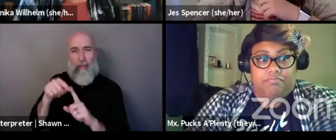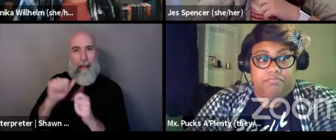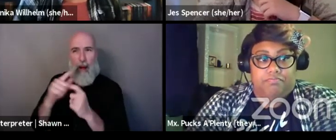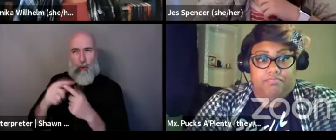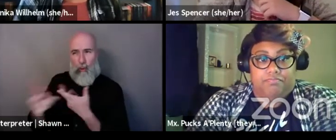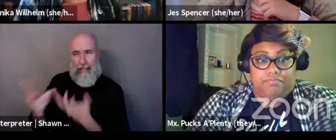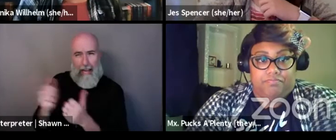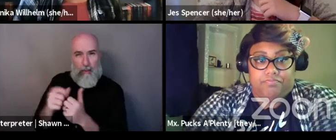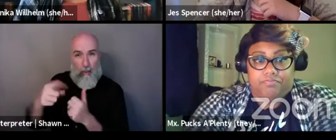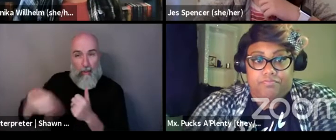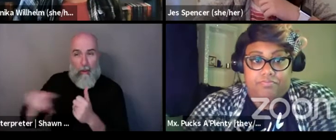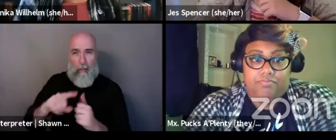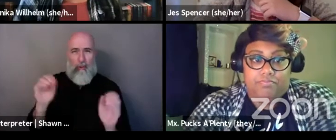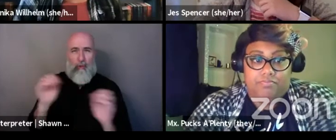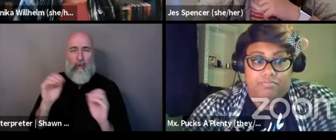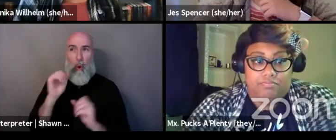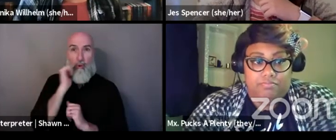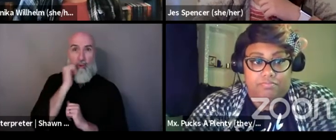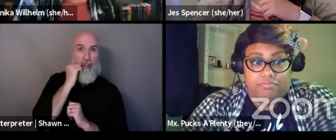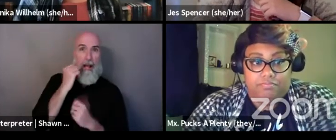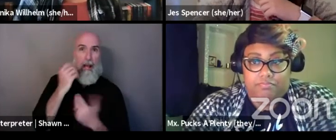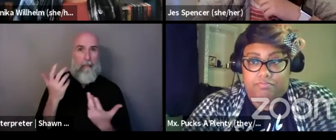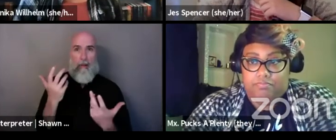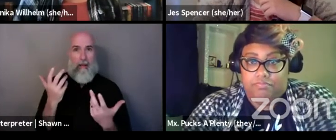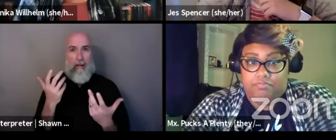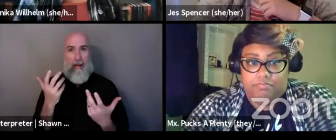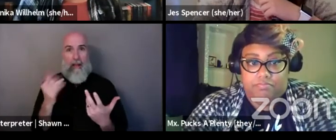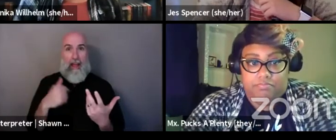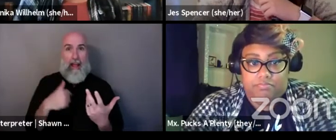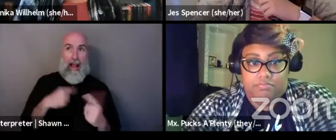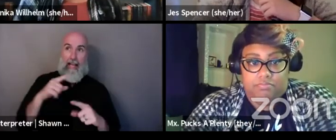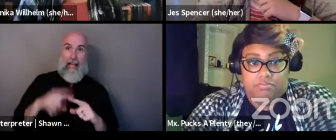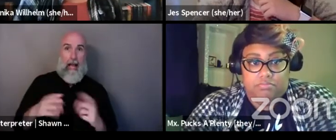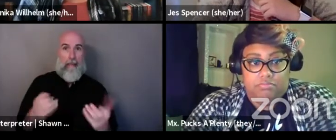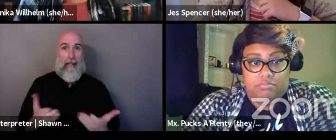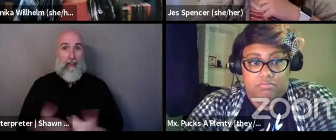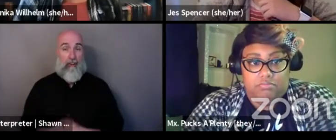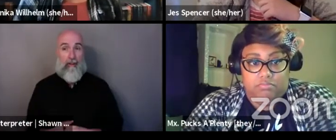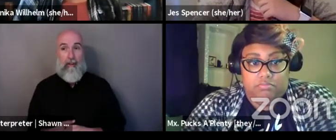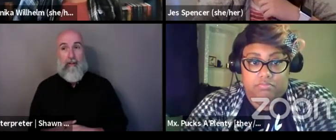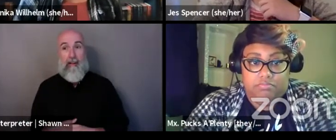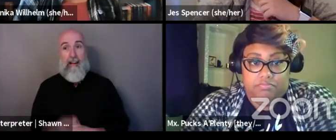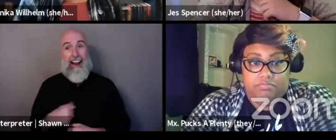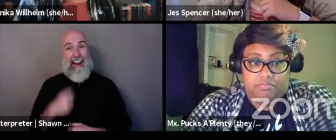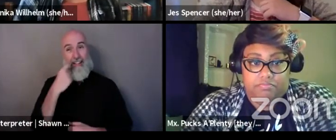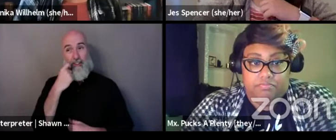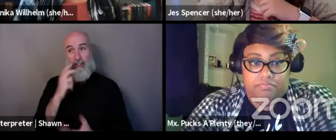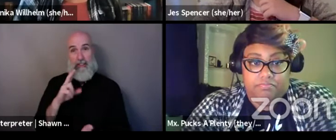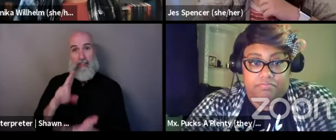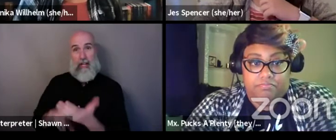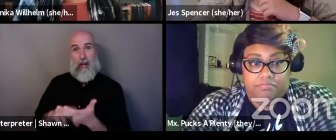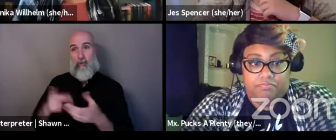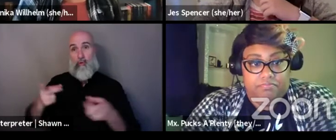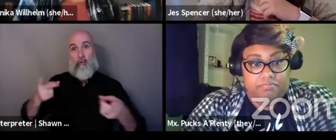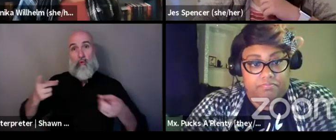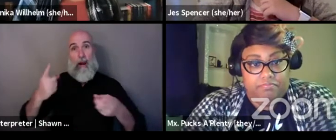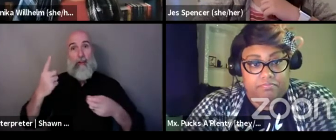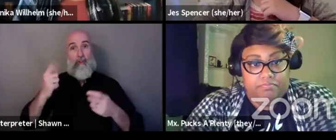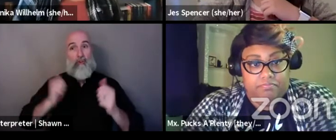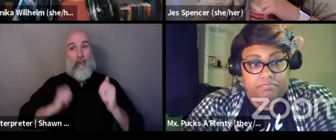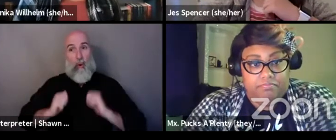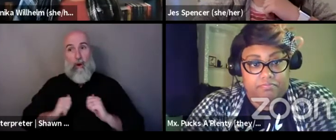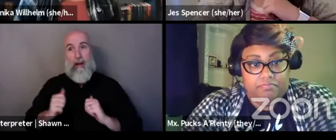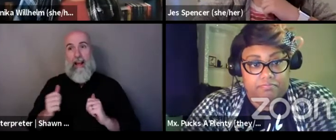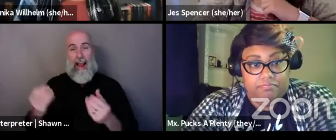them? There should be no shame in the fact that I can't be here. In fact, I just signed on to direct a show, and I was given